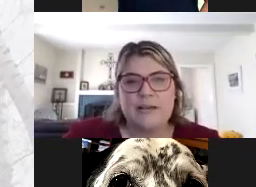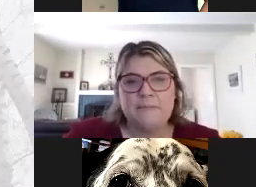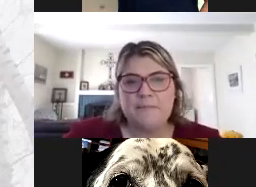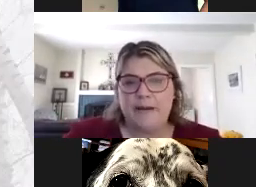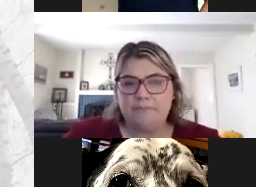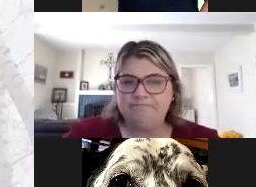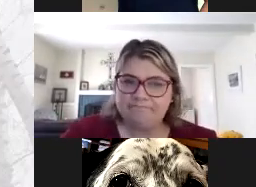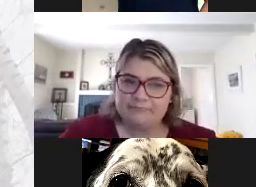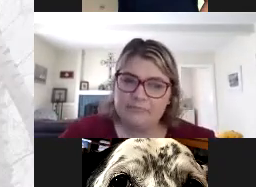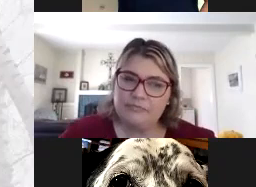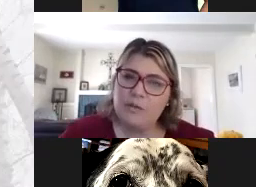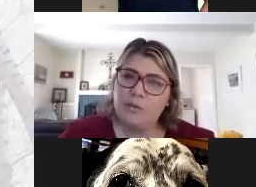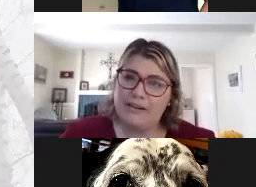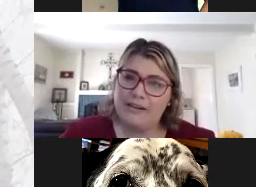issues.